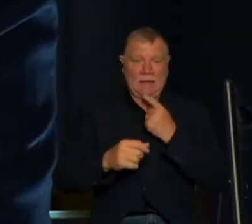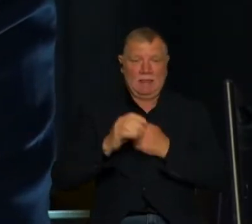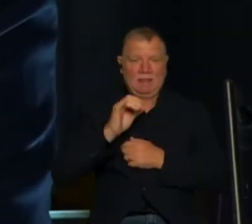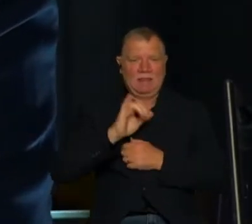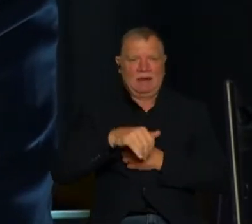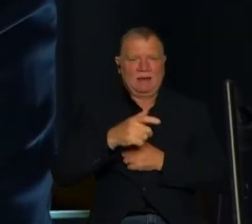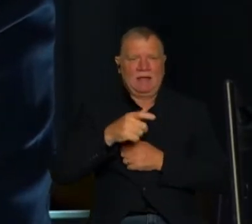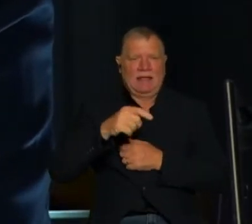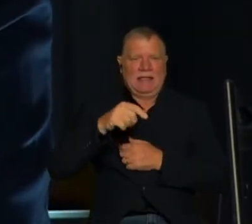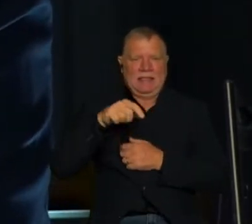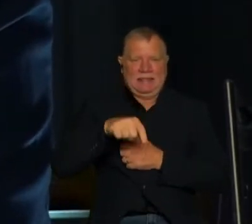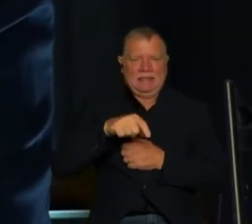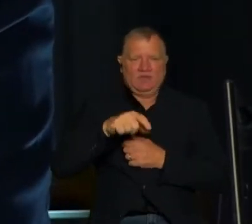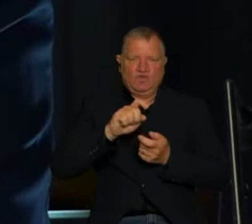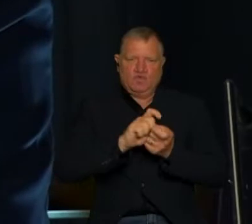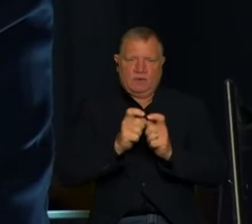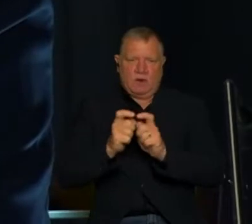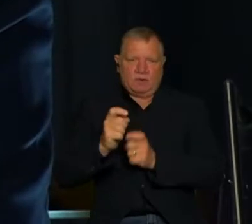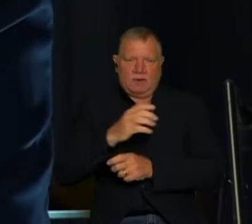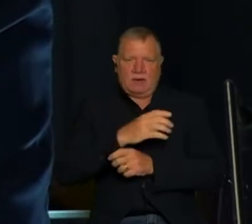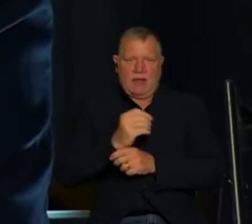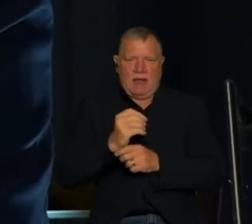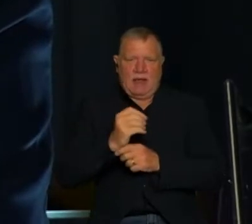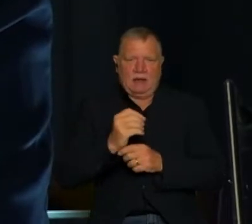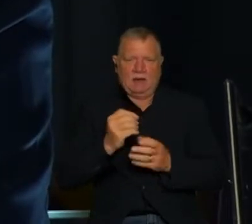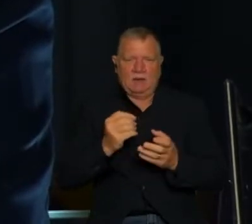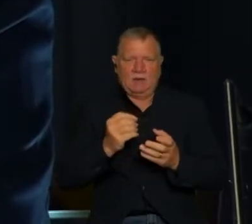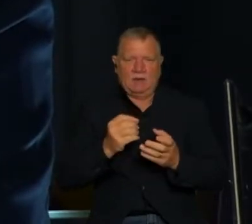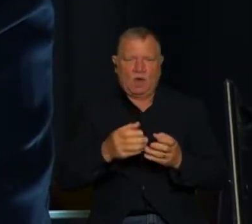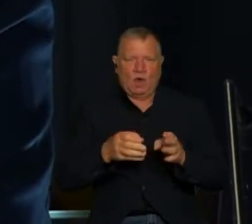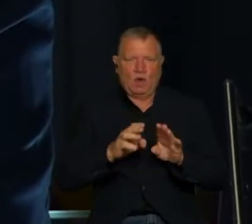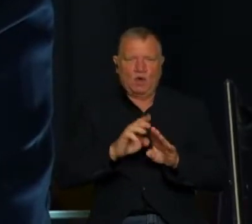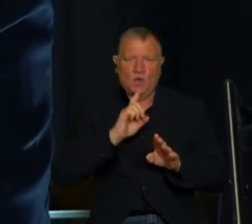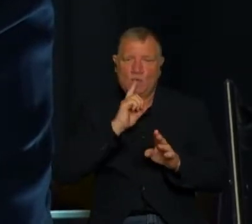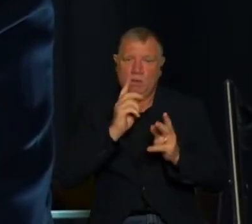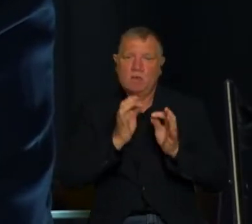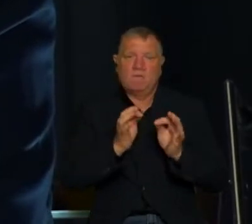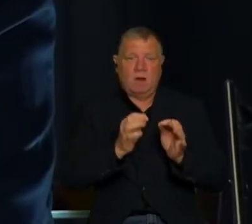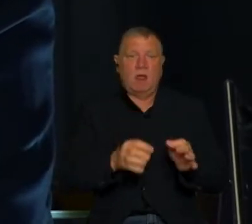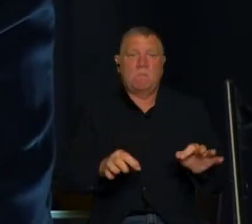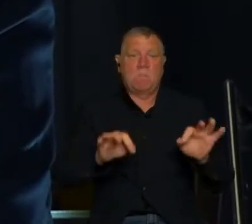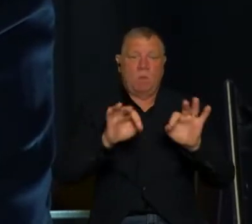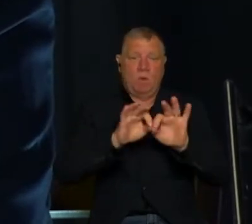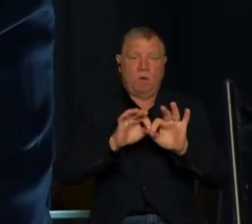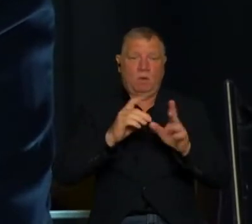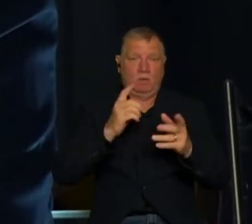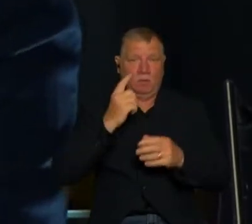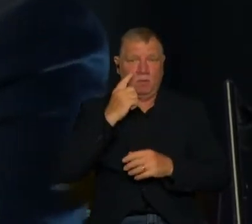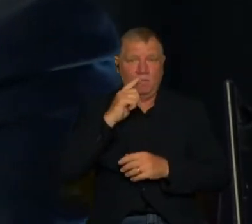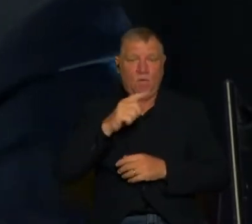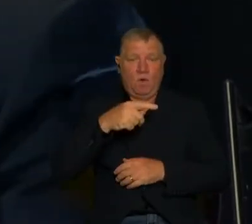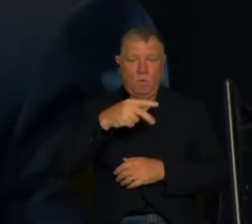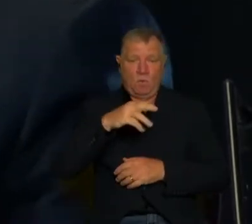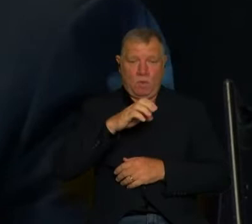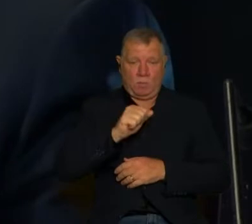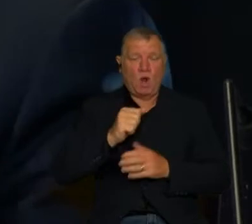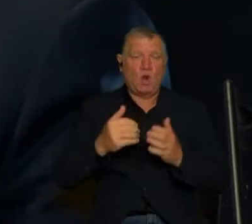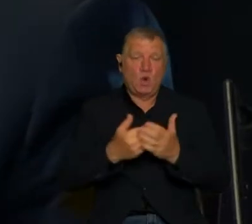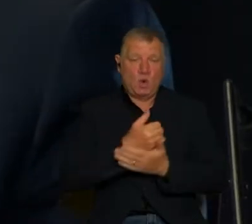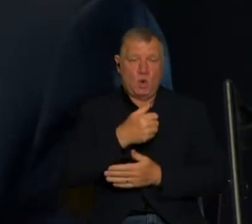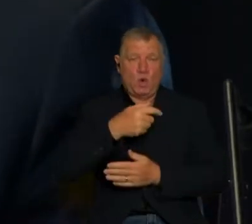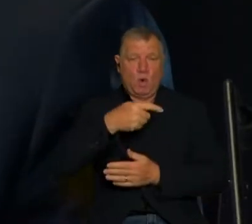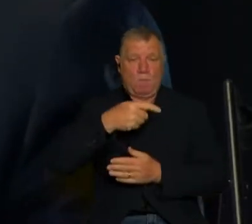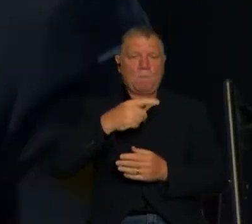is that this restructuring in conclusion is really essential to bringing about the